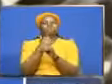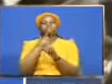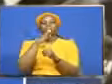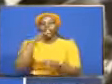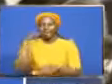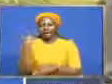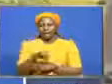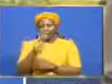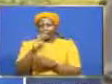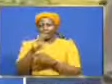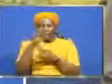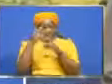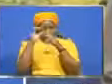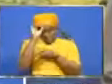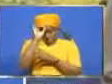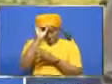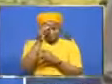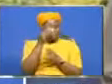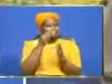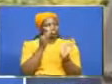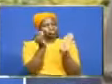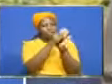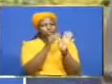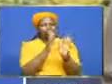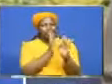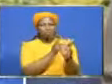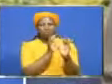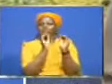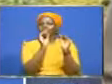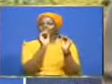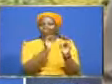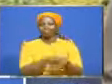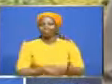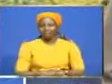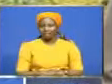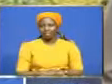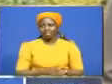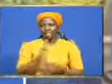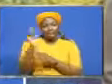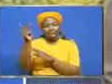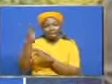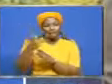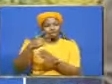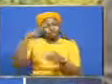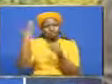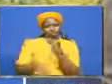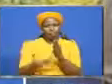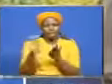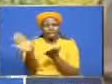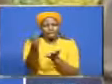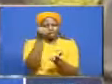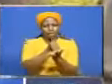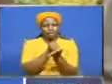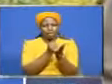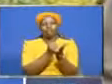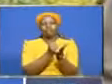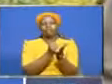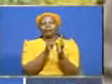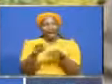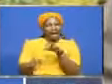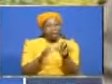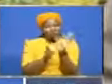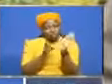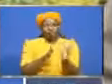in the report. The government of Kenya stopped employing our vets. They are still self-employed outside there. And there are so